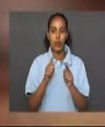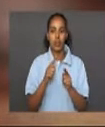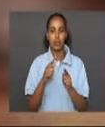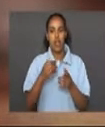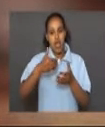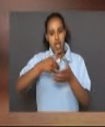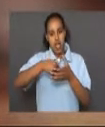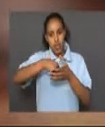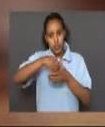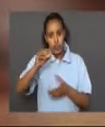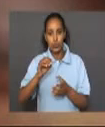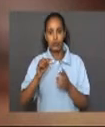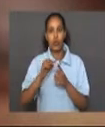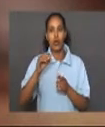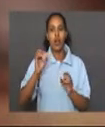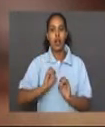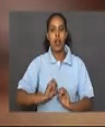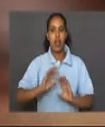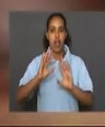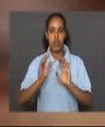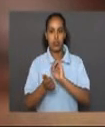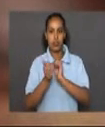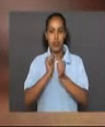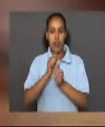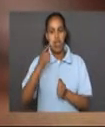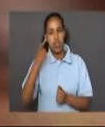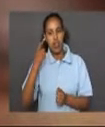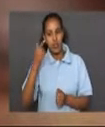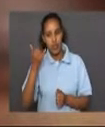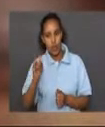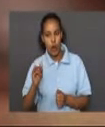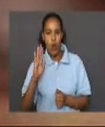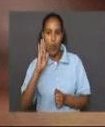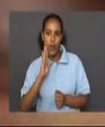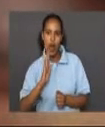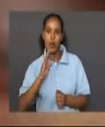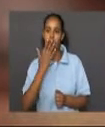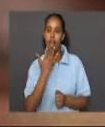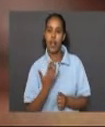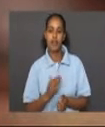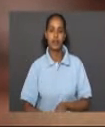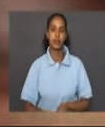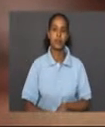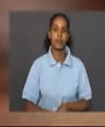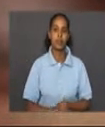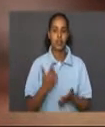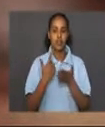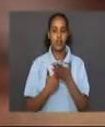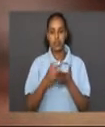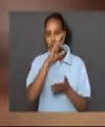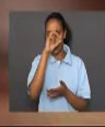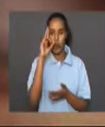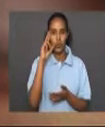is exposed to light, it turns a yellowish-brown color. This